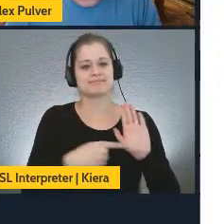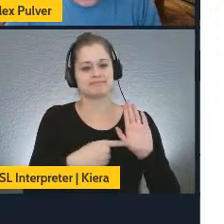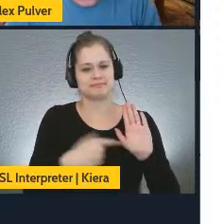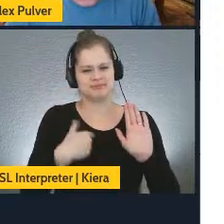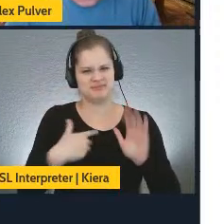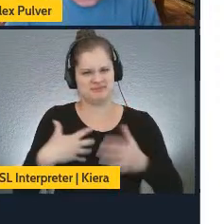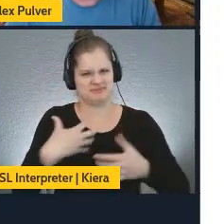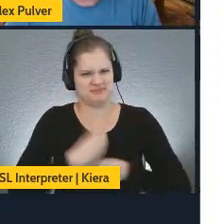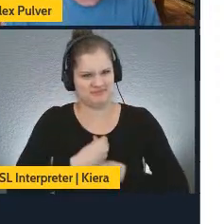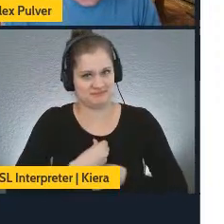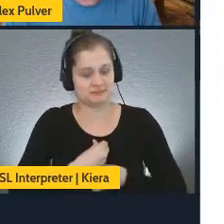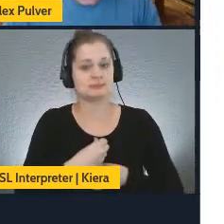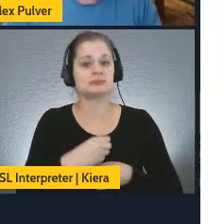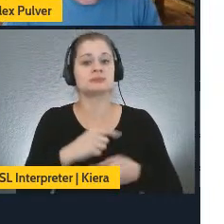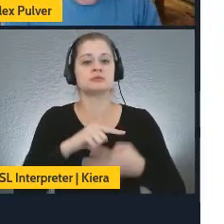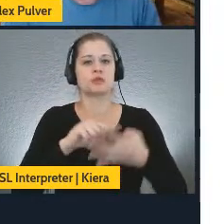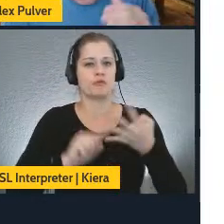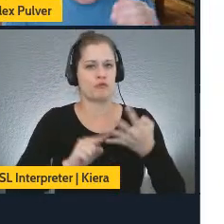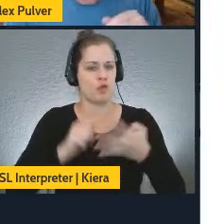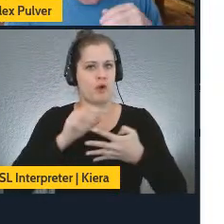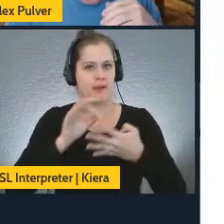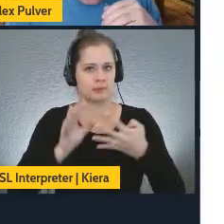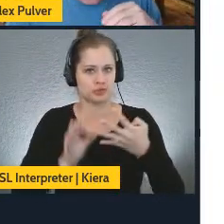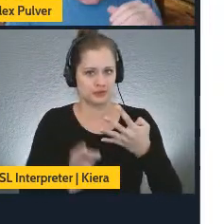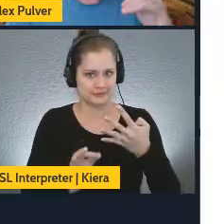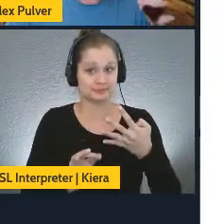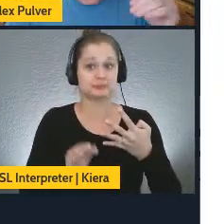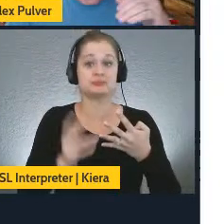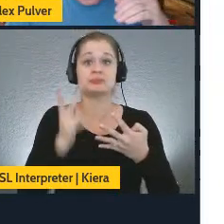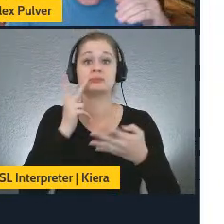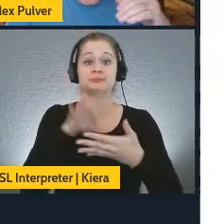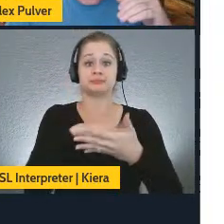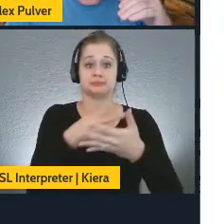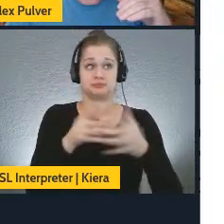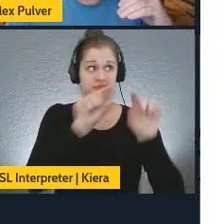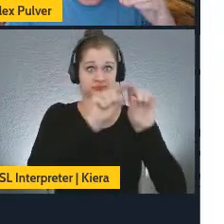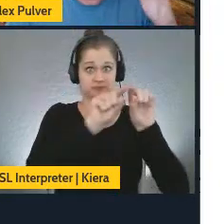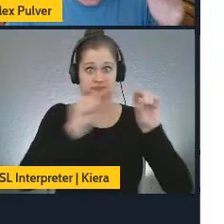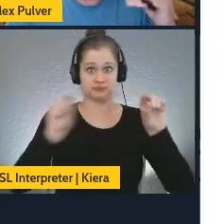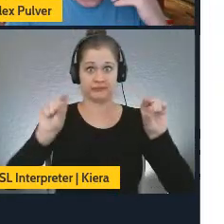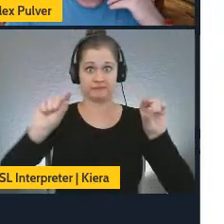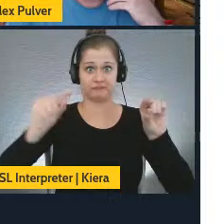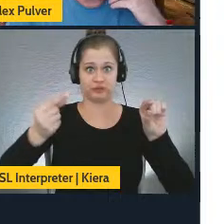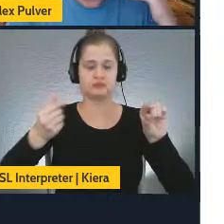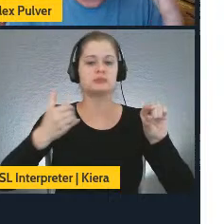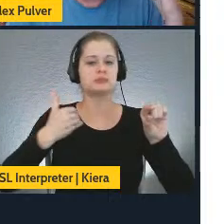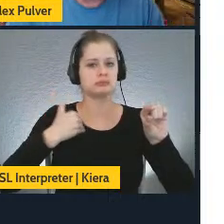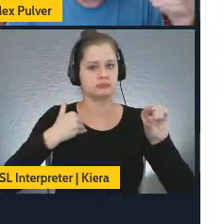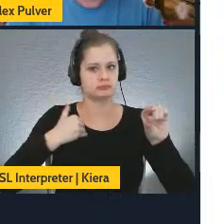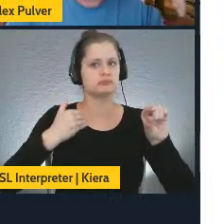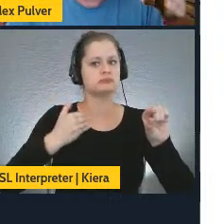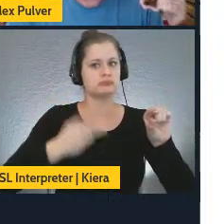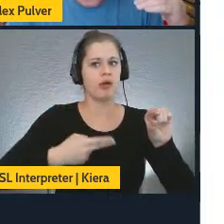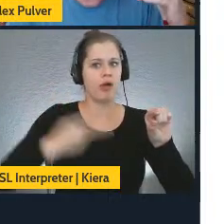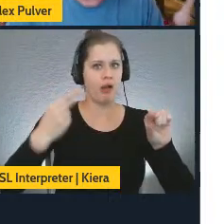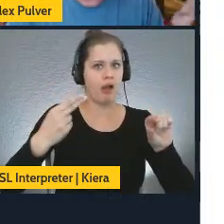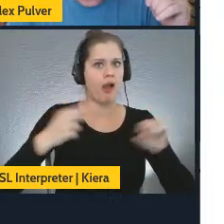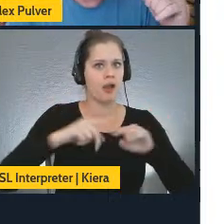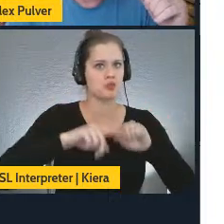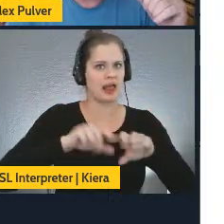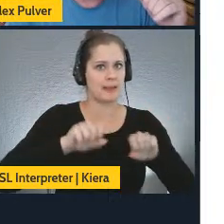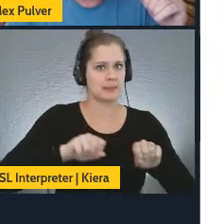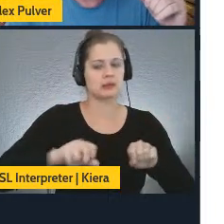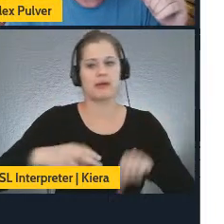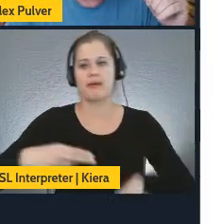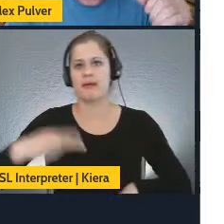summarizing all of these 4 options. And as you can see in the table, the first one allows for both high reliability and high